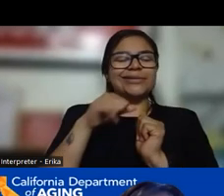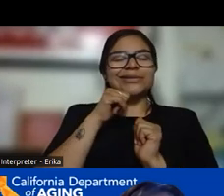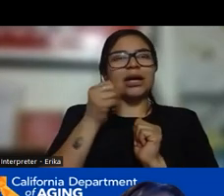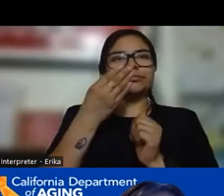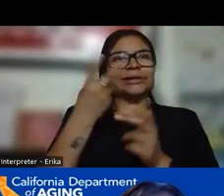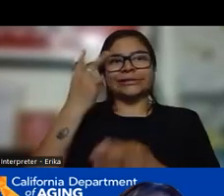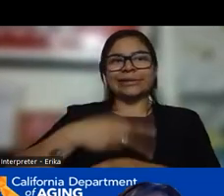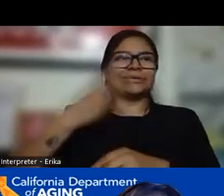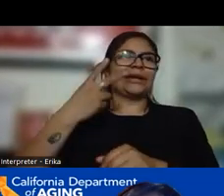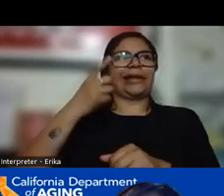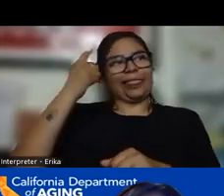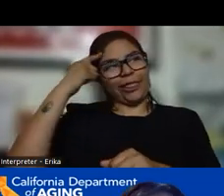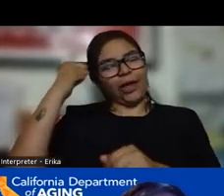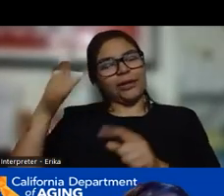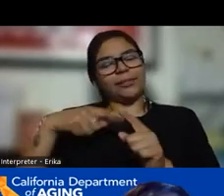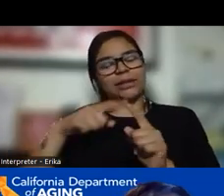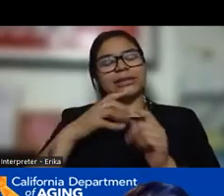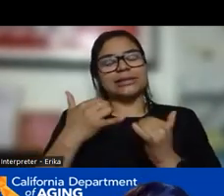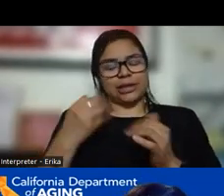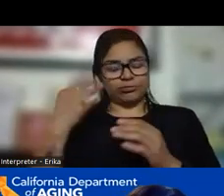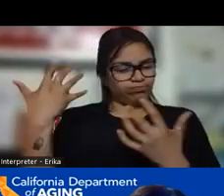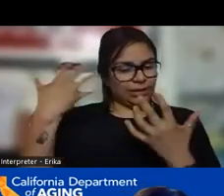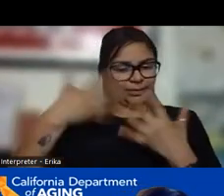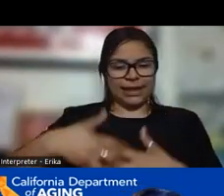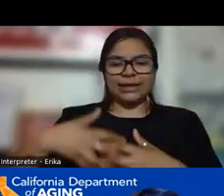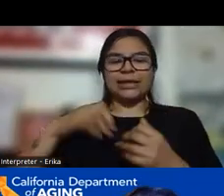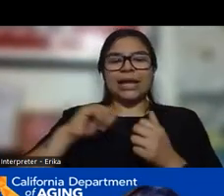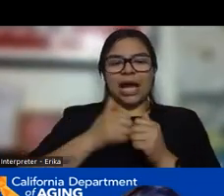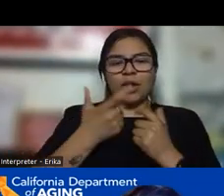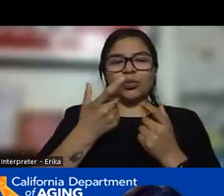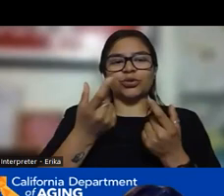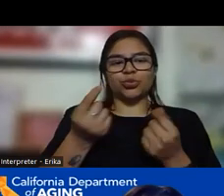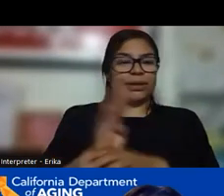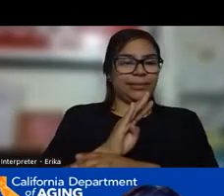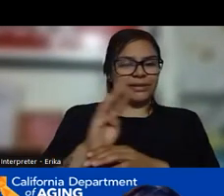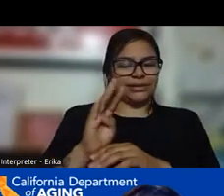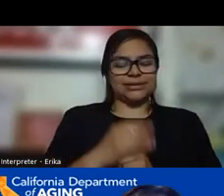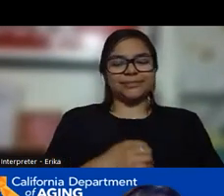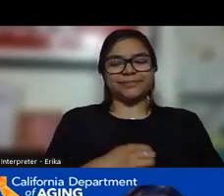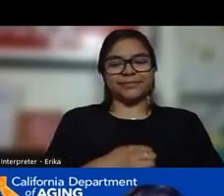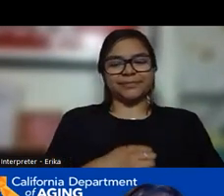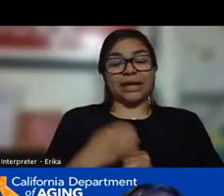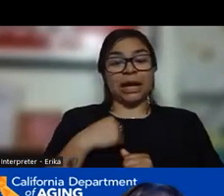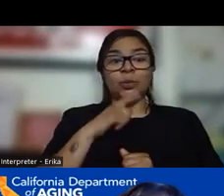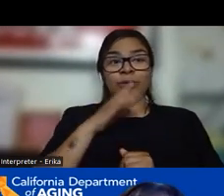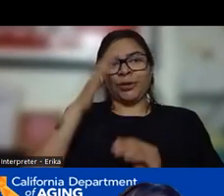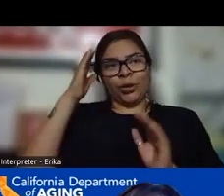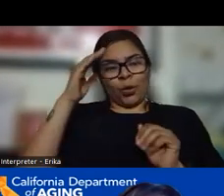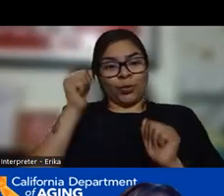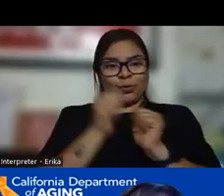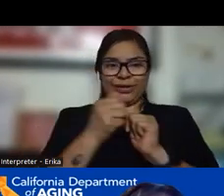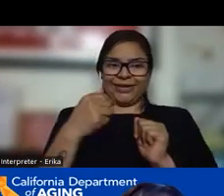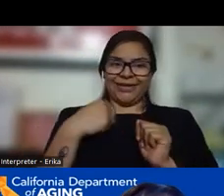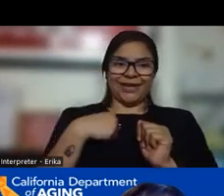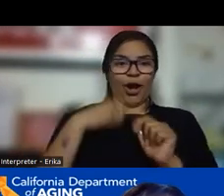it's embedded. And as I mentioned earlier, it's a new way of doing business. And I hope you're all on board with me to